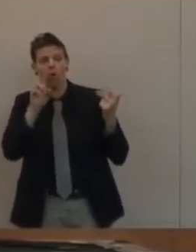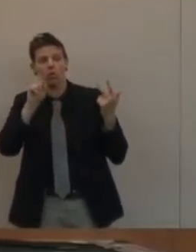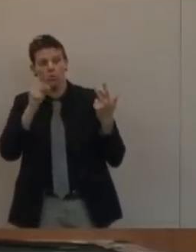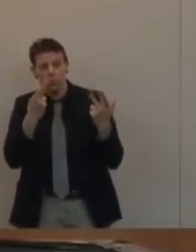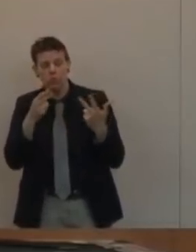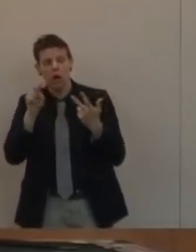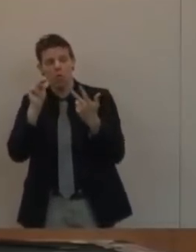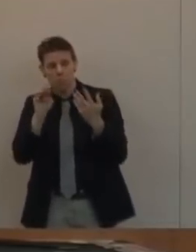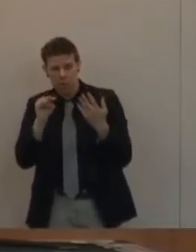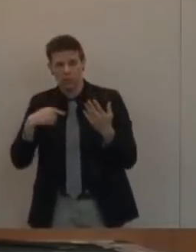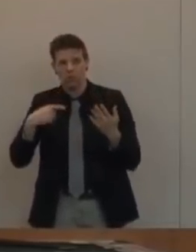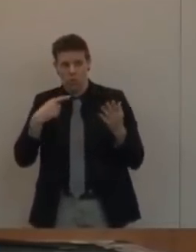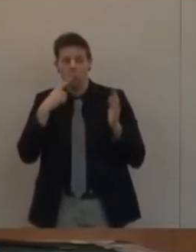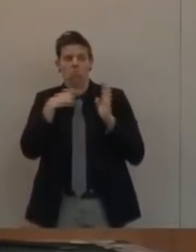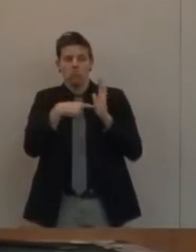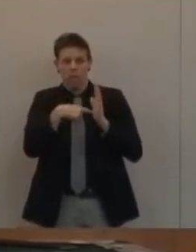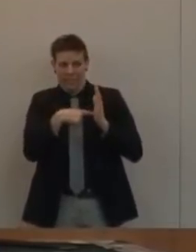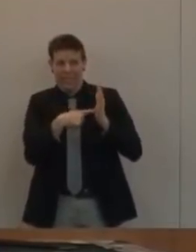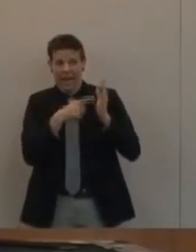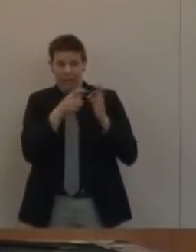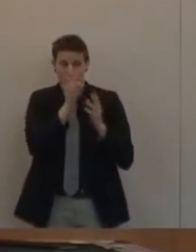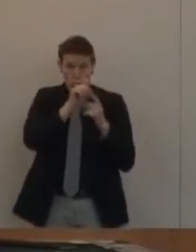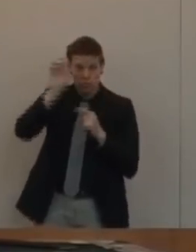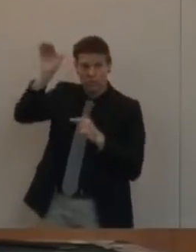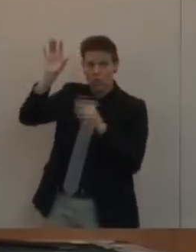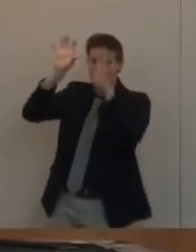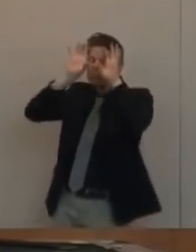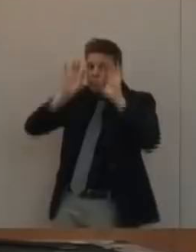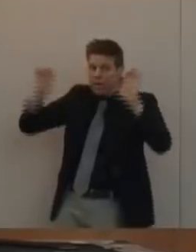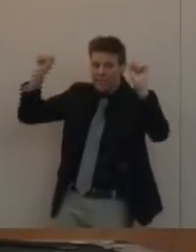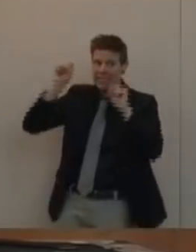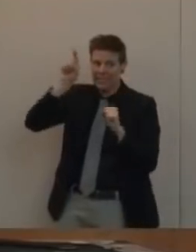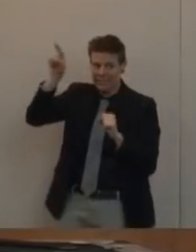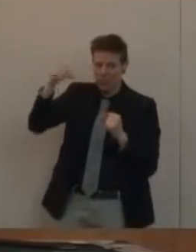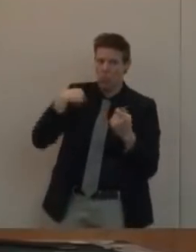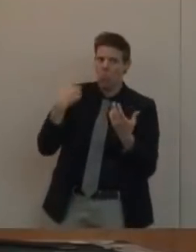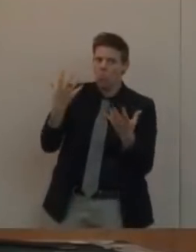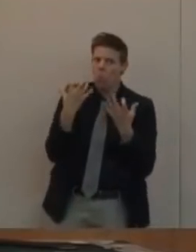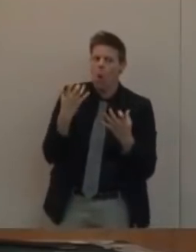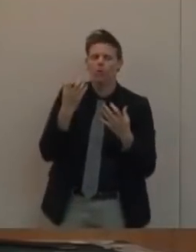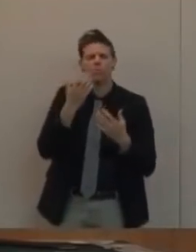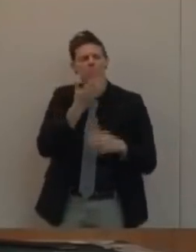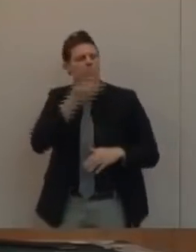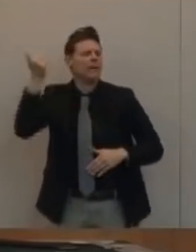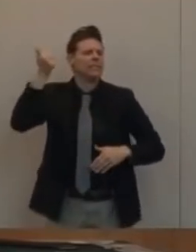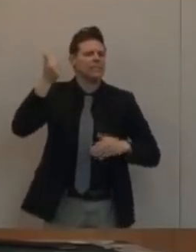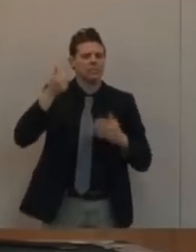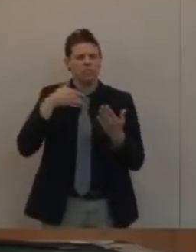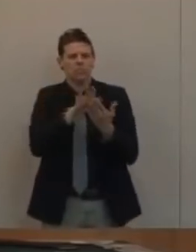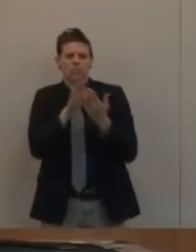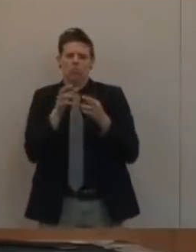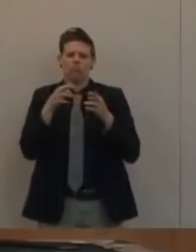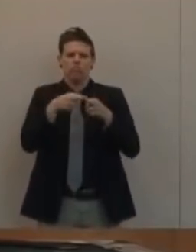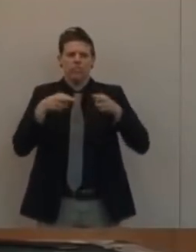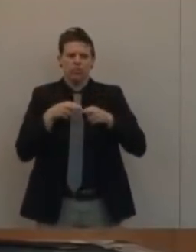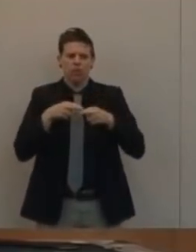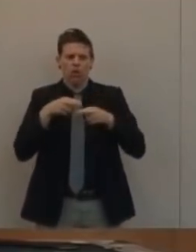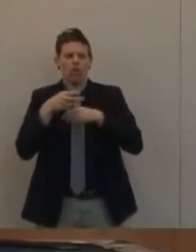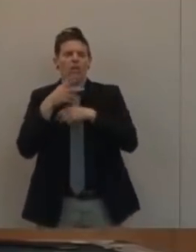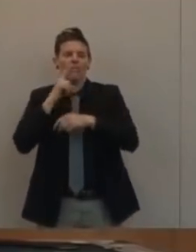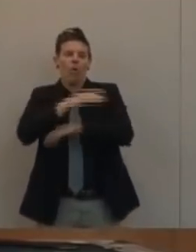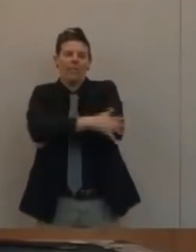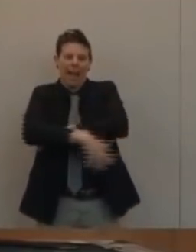we can wrap around and do better regional services for the Navajo Nation, both in terms of